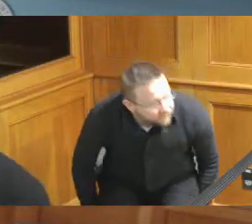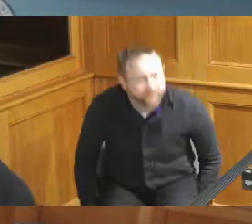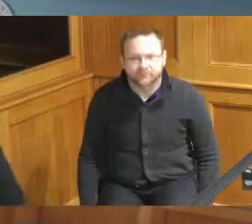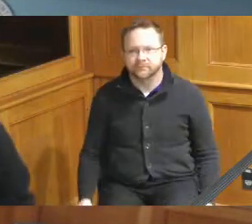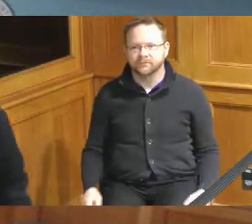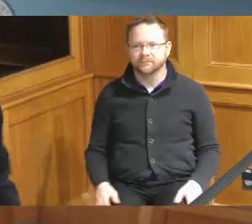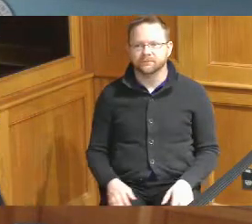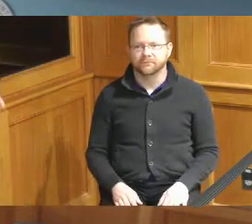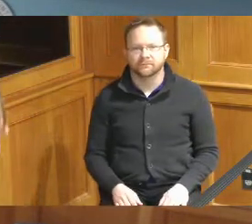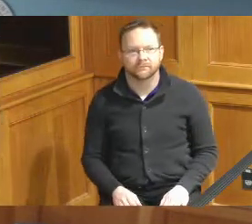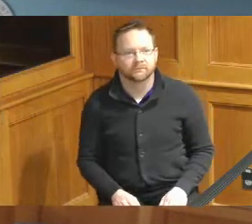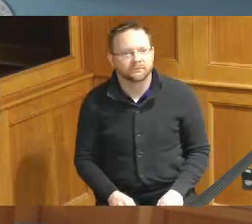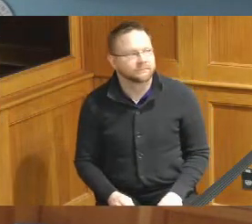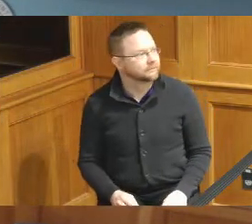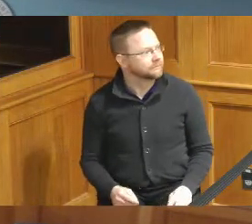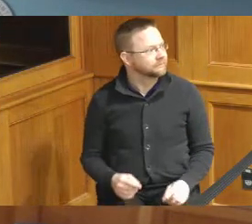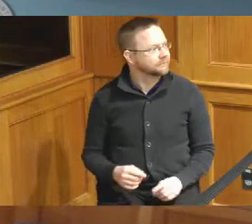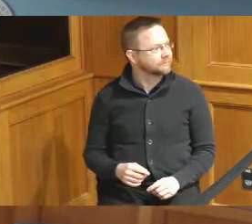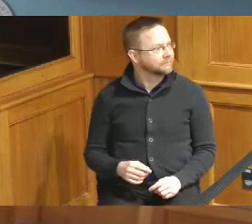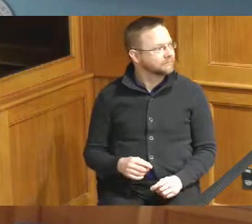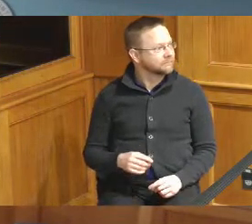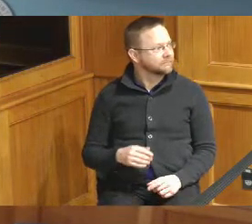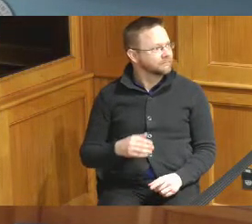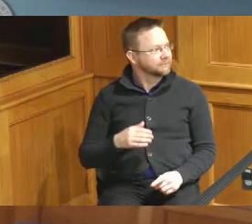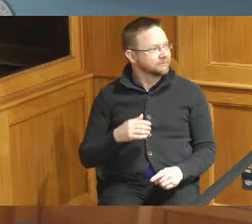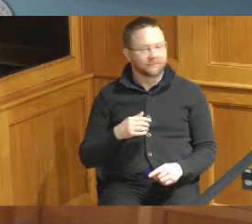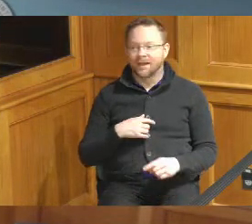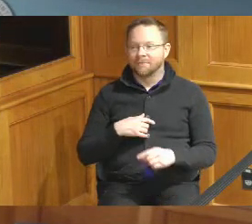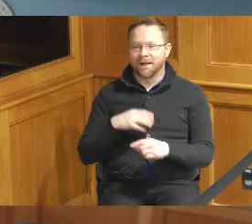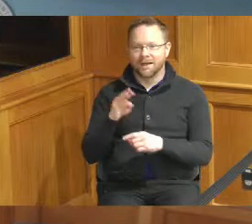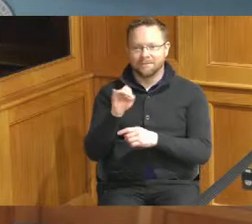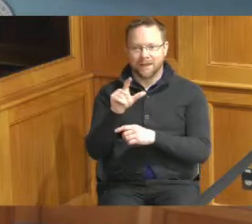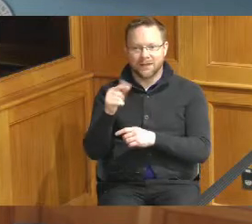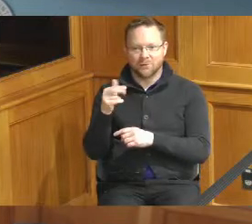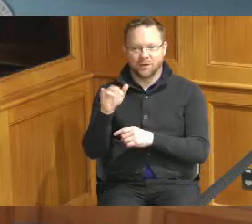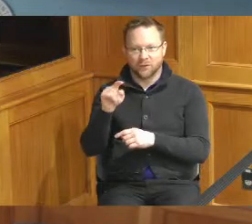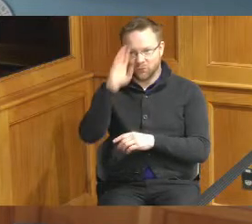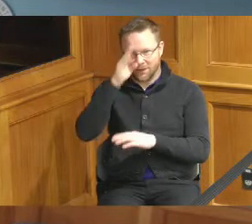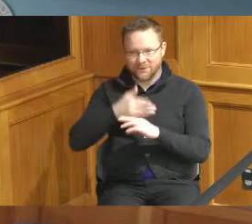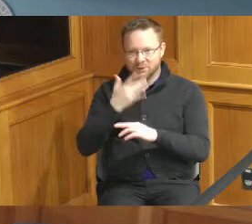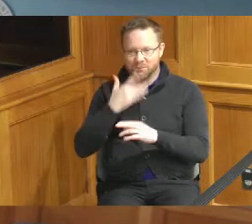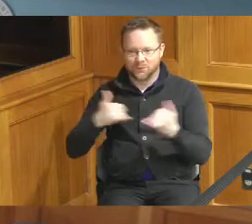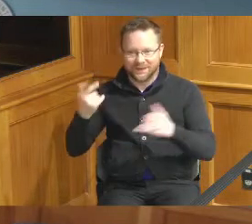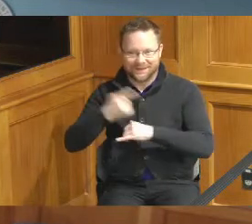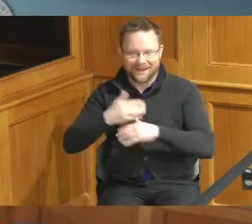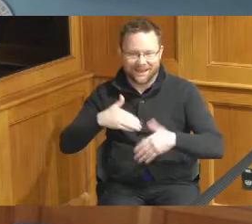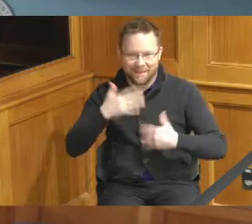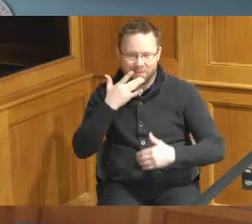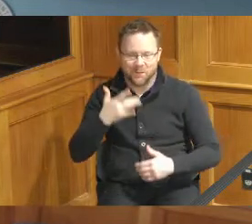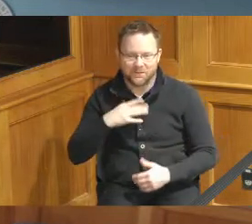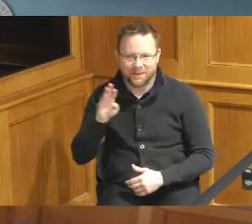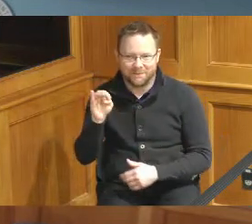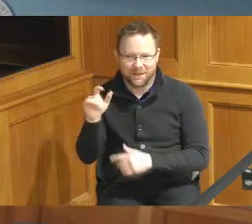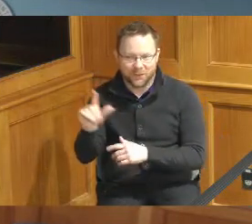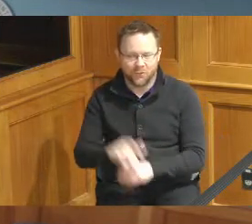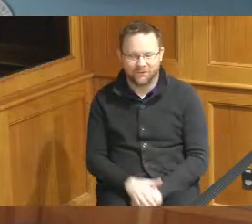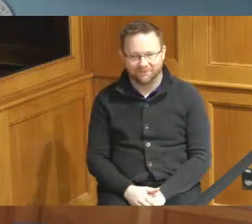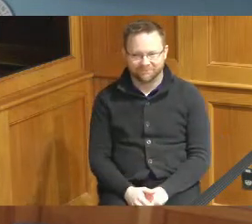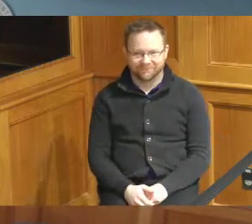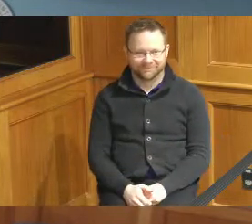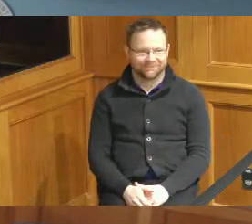And Michael Mitchell's birthday is today. Happy birthday, Michael. Hey! Are we